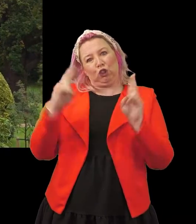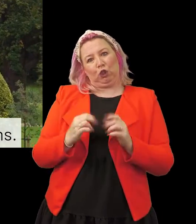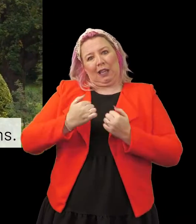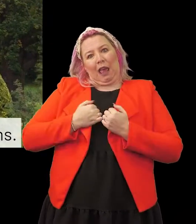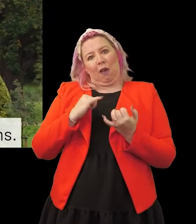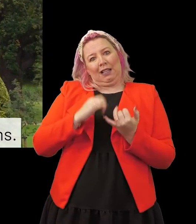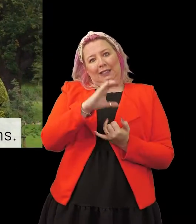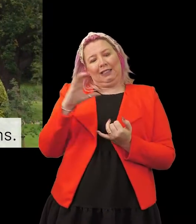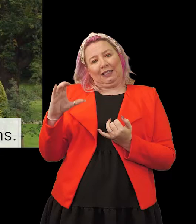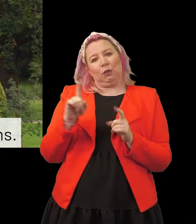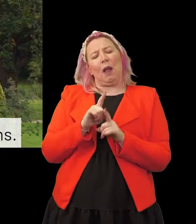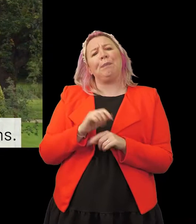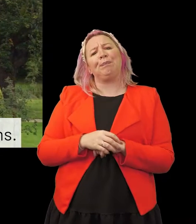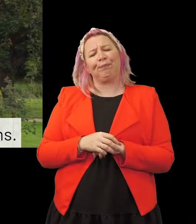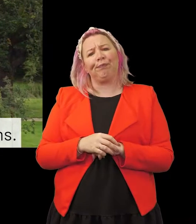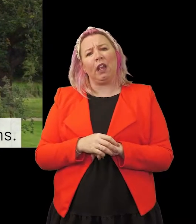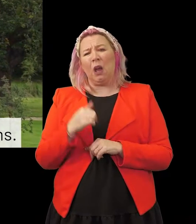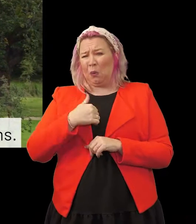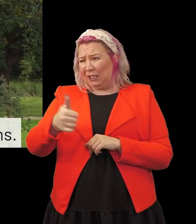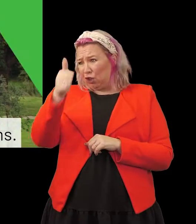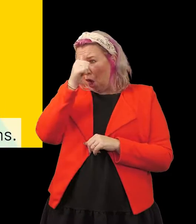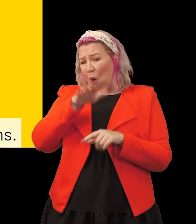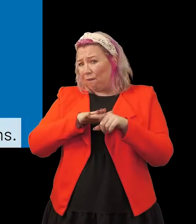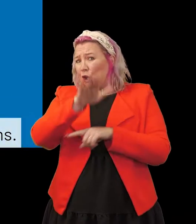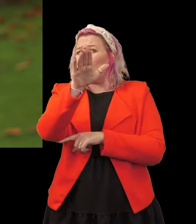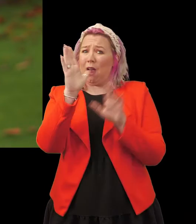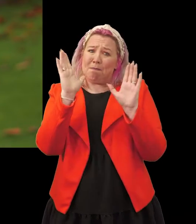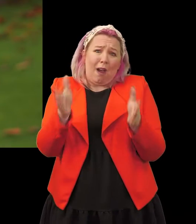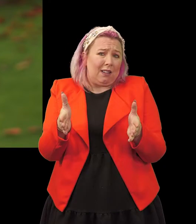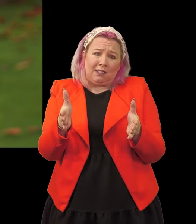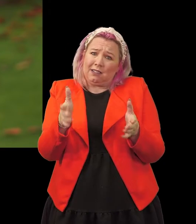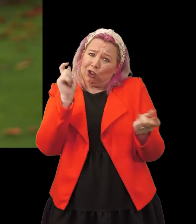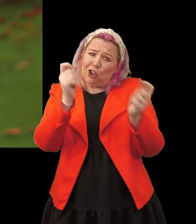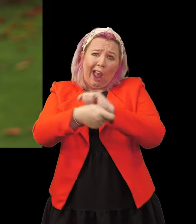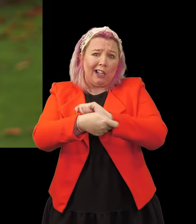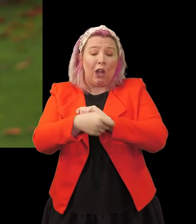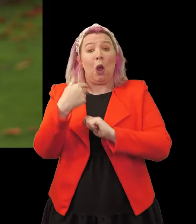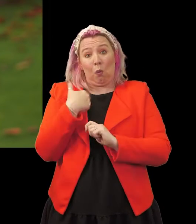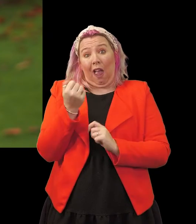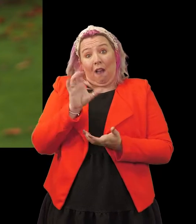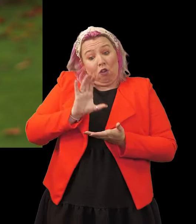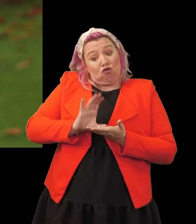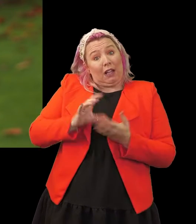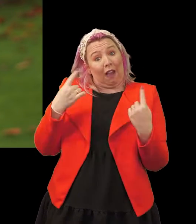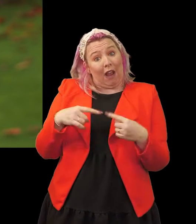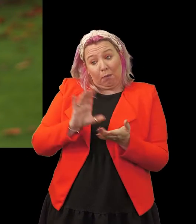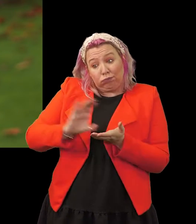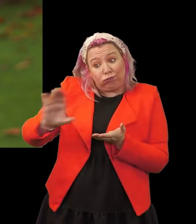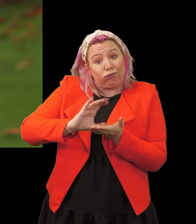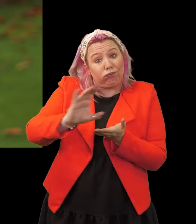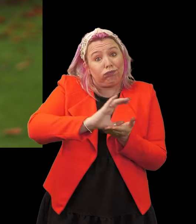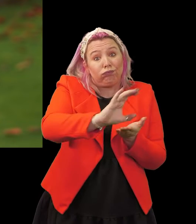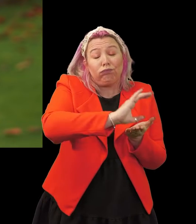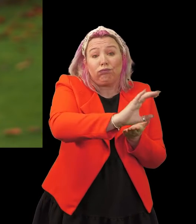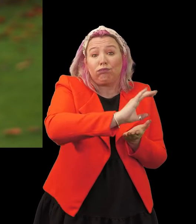county. We know that the green economy is essential to achieving our aims. We are supporting businesses through our grant funding programme Locase and through